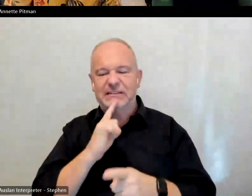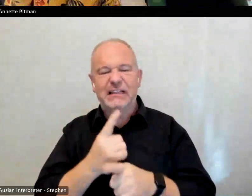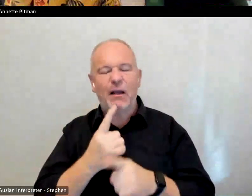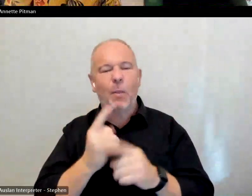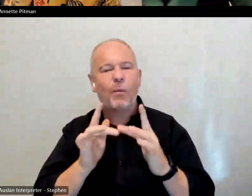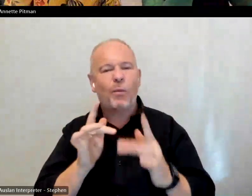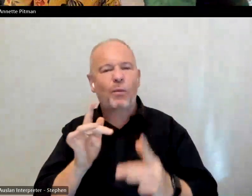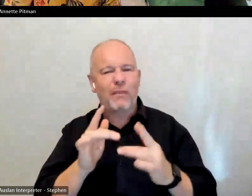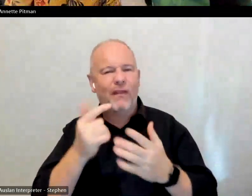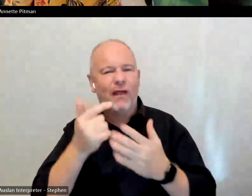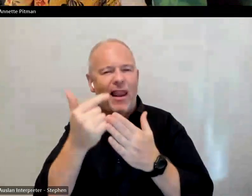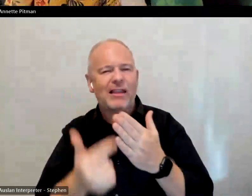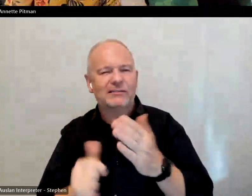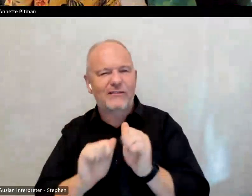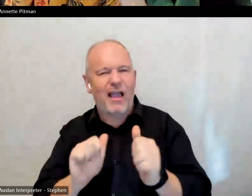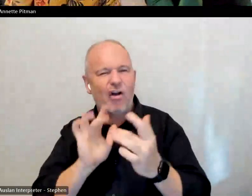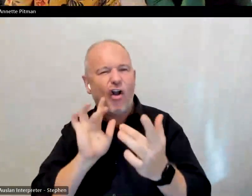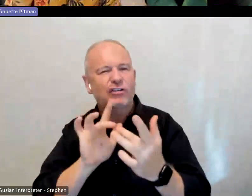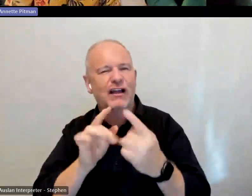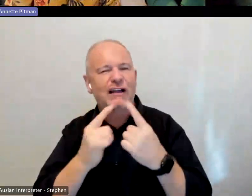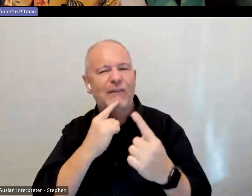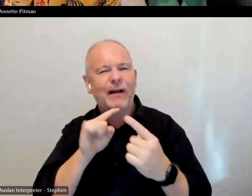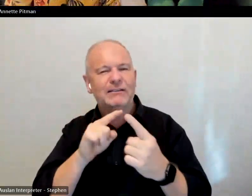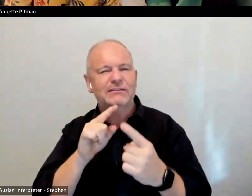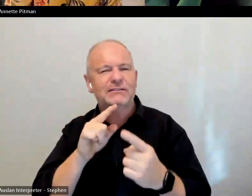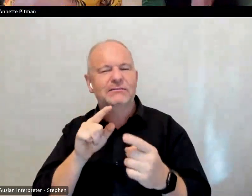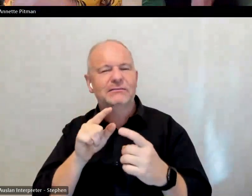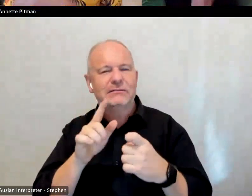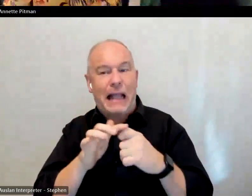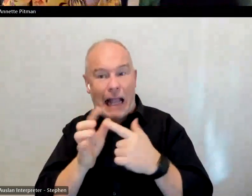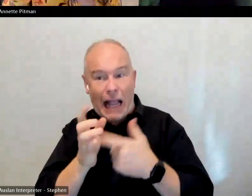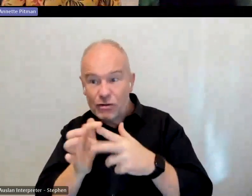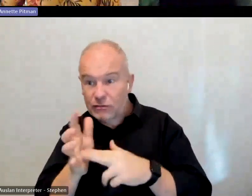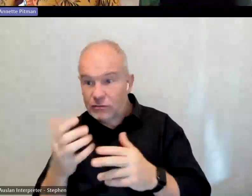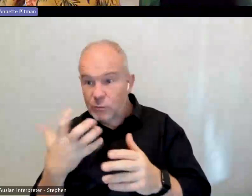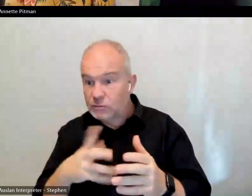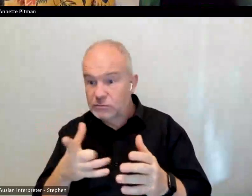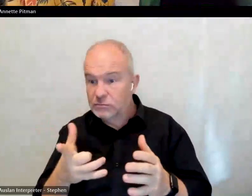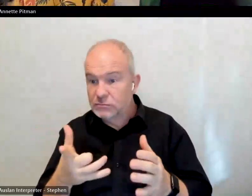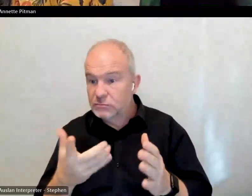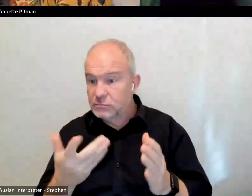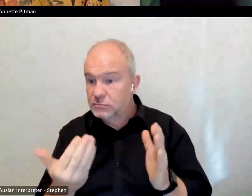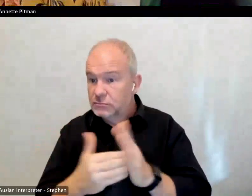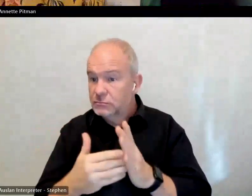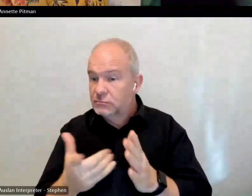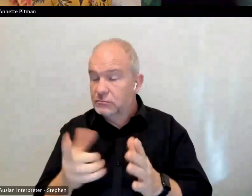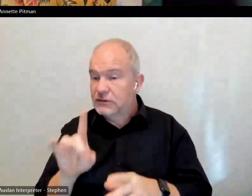list of all of our contacts. Or Karen, unless you want to add something.